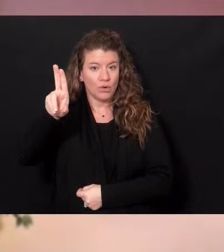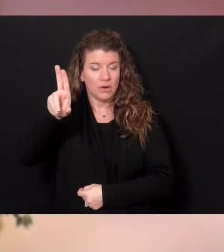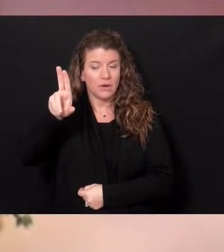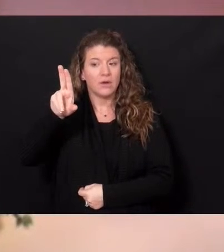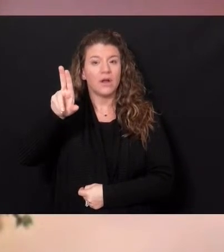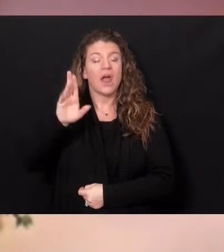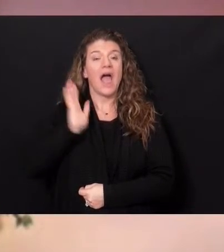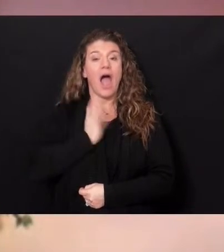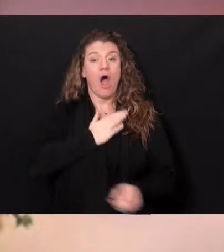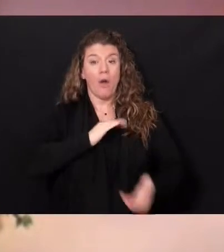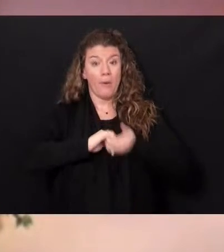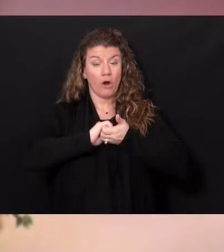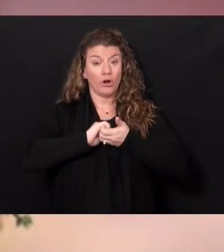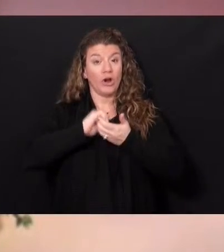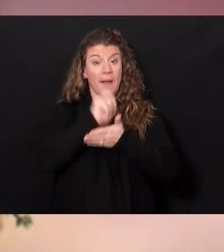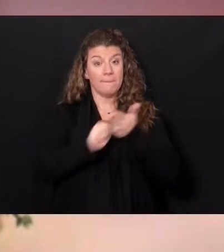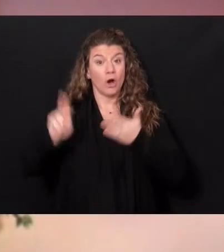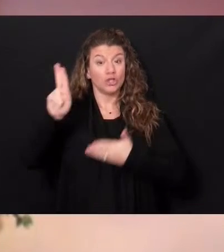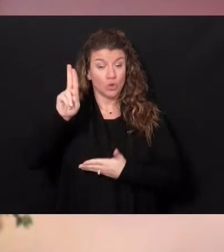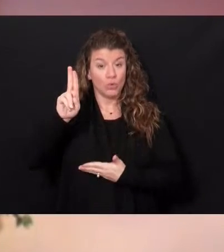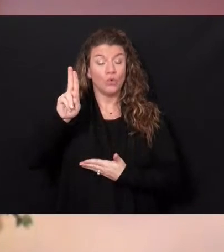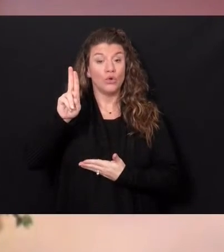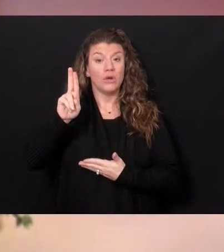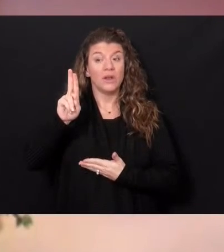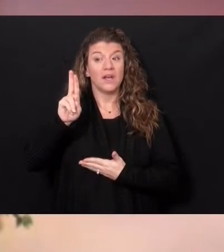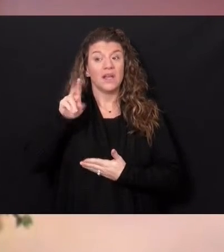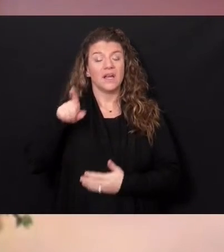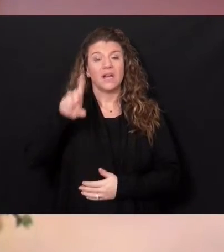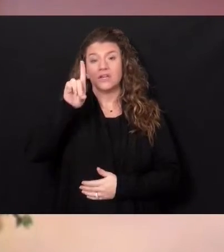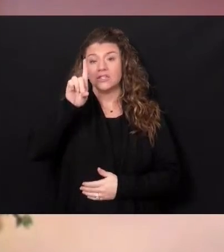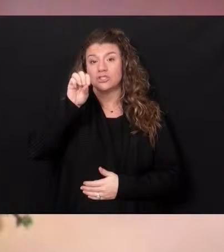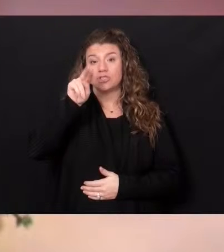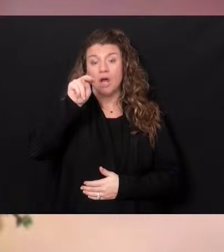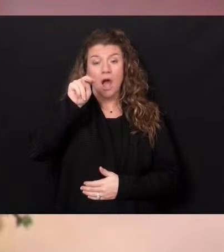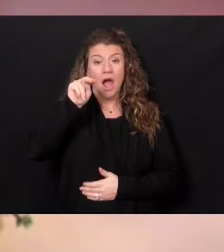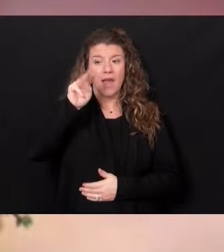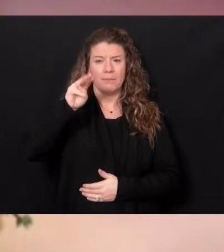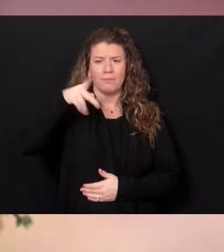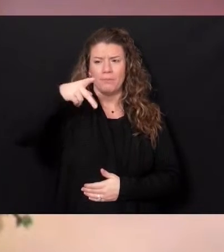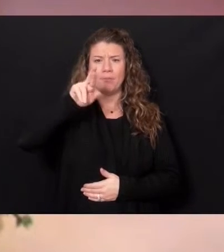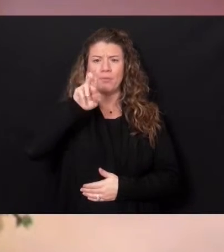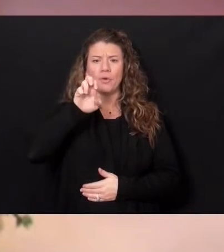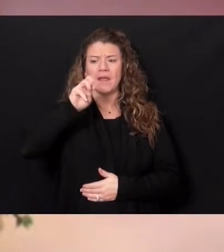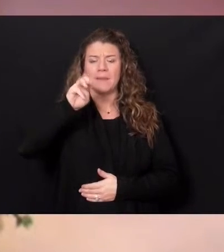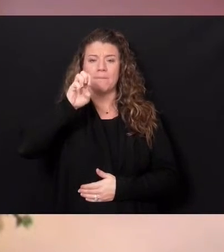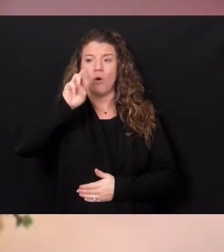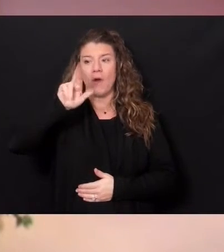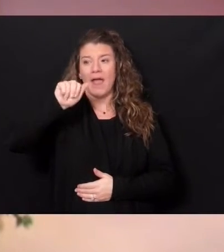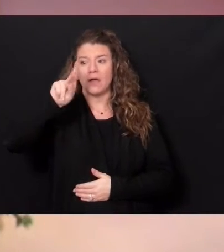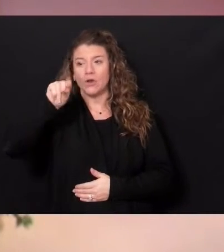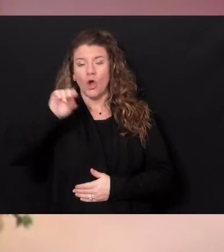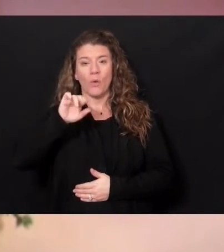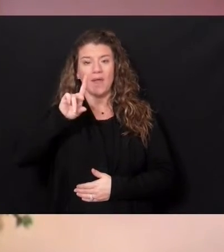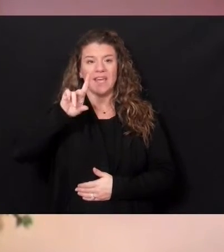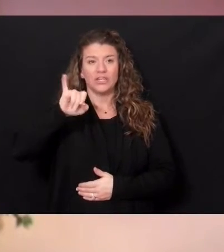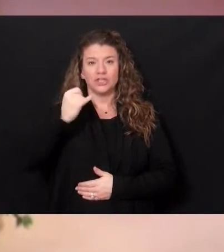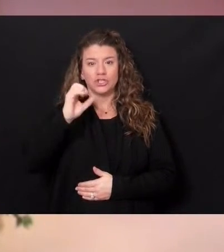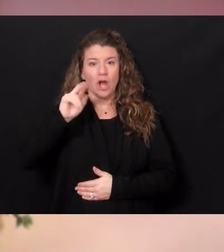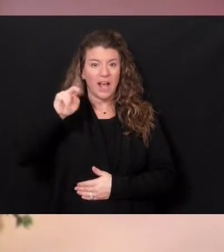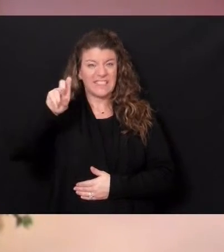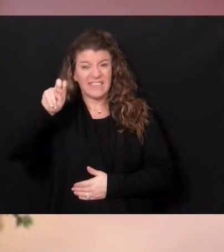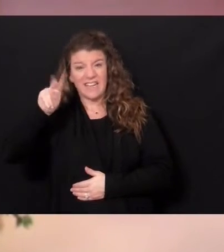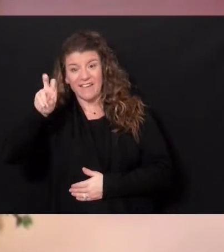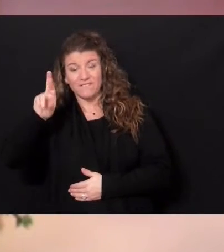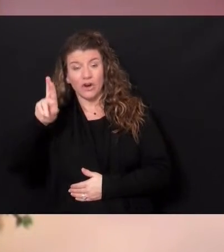our partners at Marshall University, Don Primorano and Jim Denver, our colleagues at West